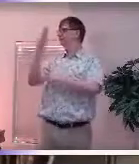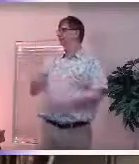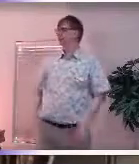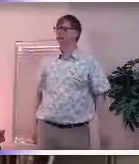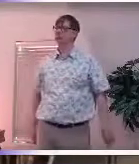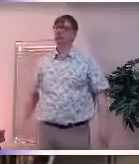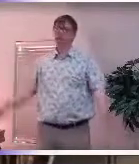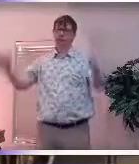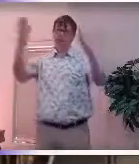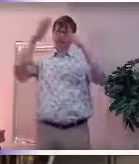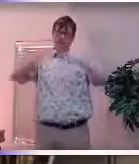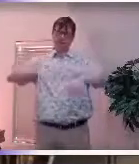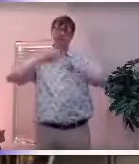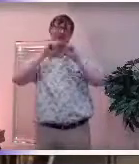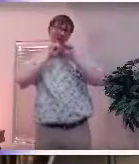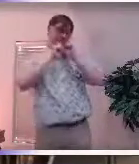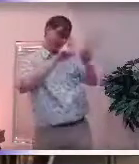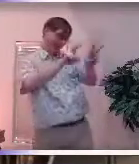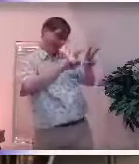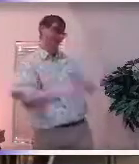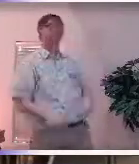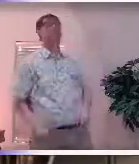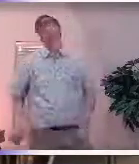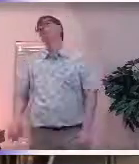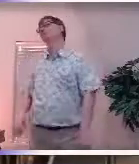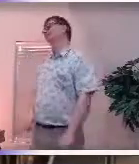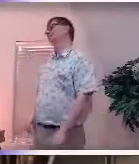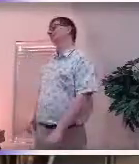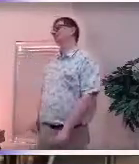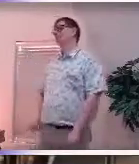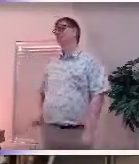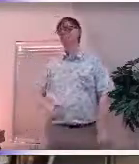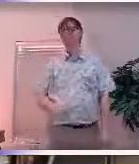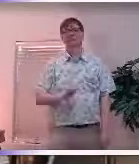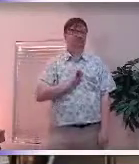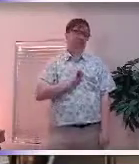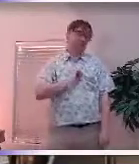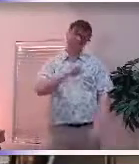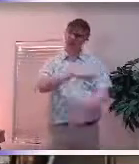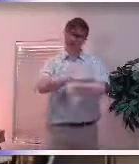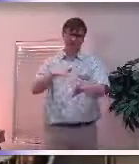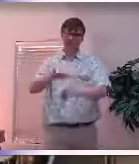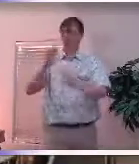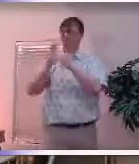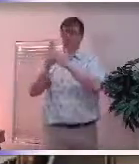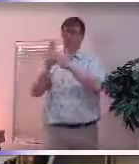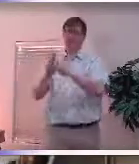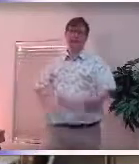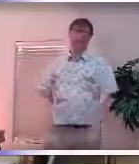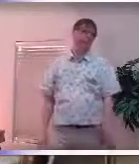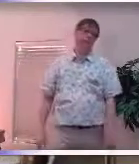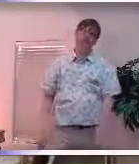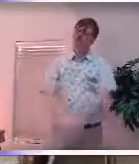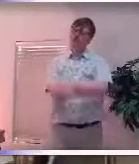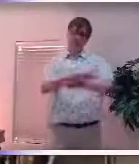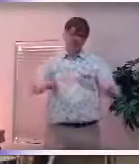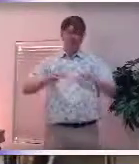It's still kind of about gossip, isn't it? But really, it's not. I'm not promoting